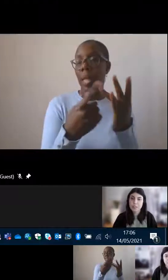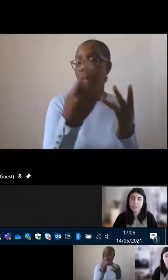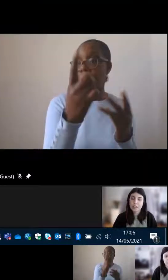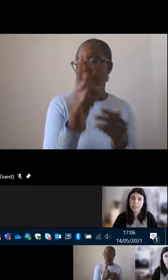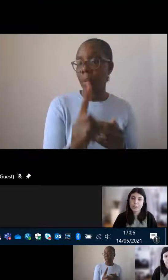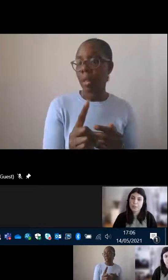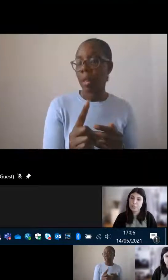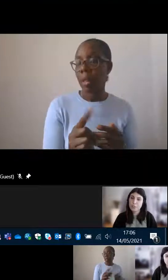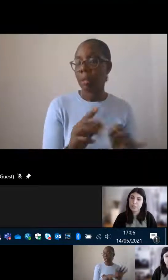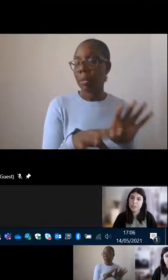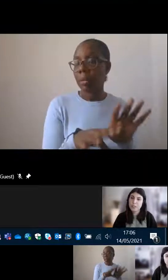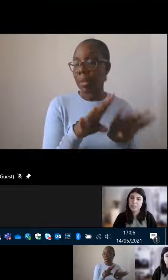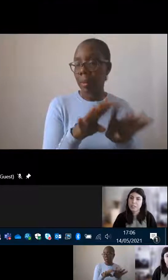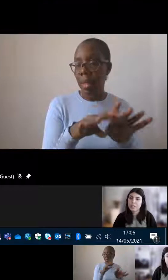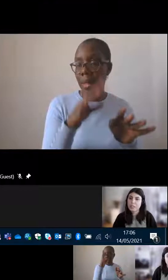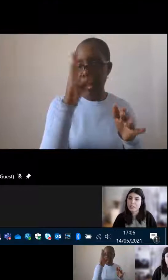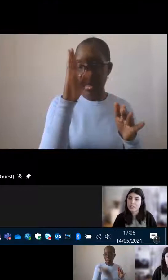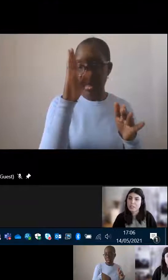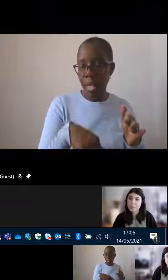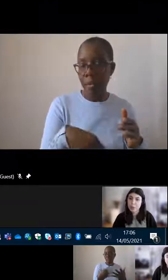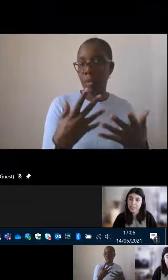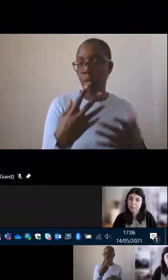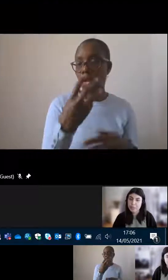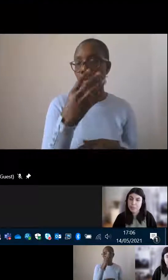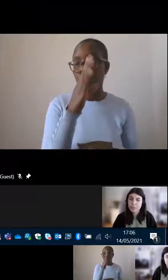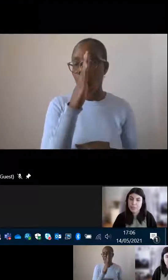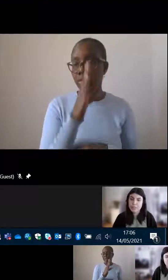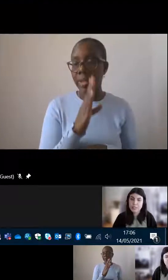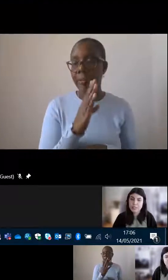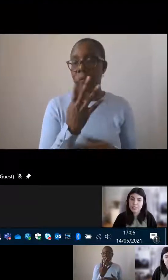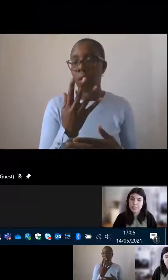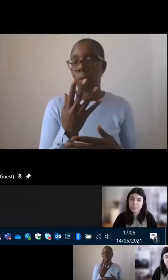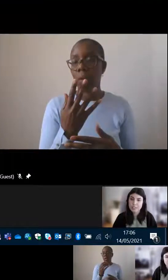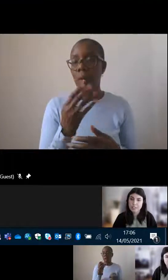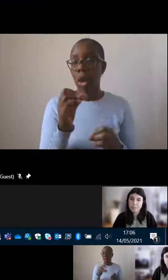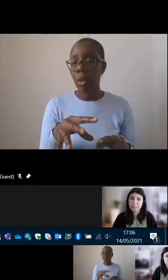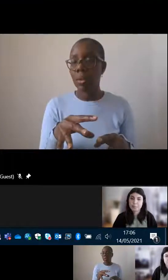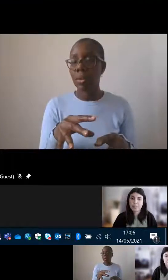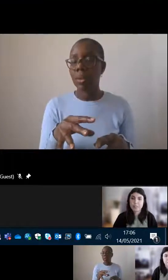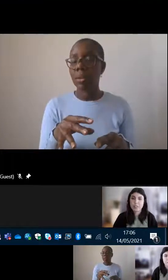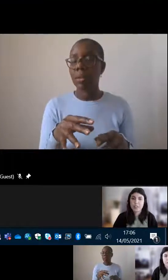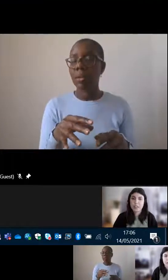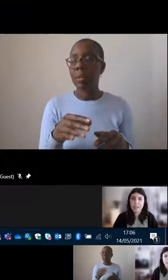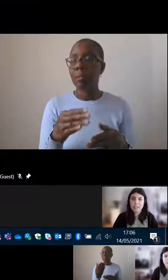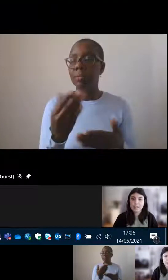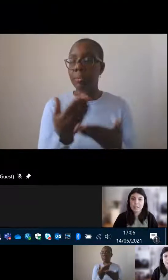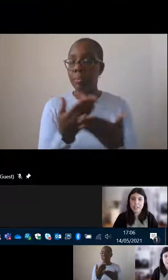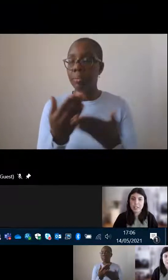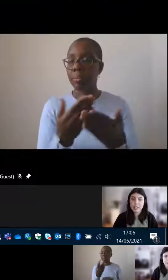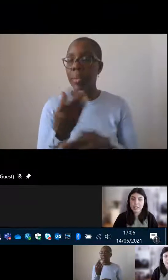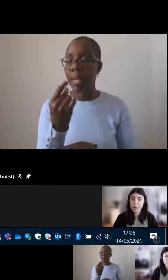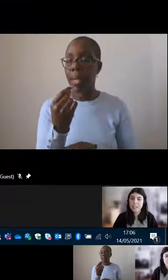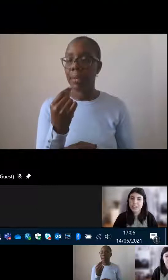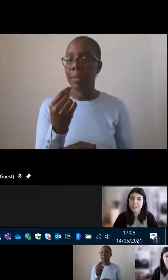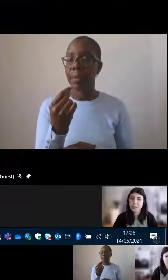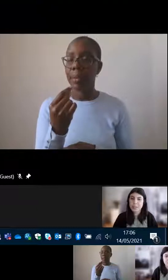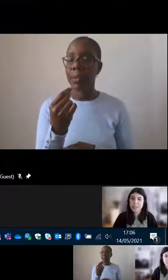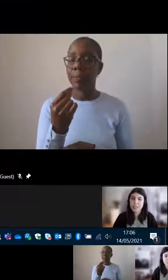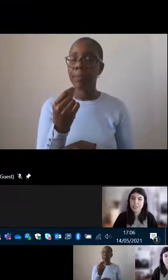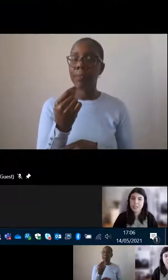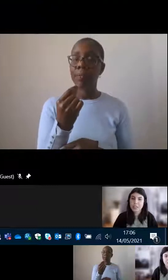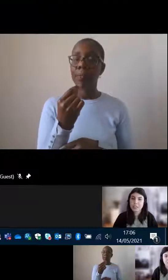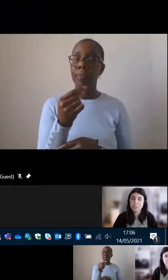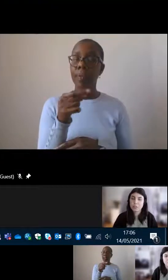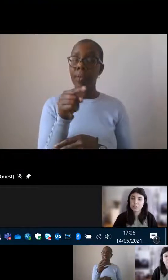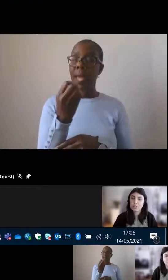same grief as you are. So there's the Drop-In Bereavement Centre, and what they do